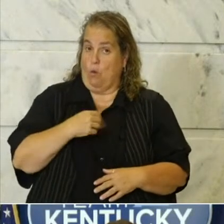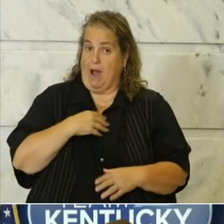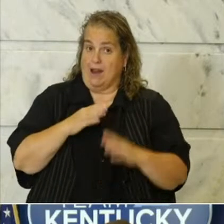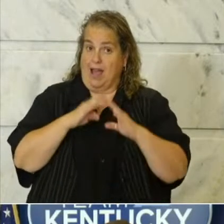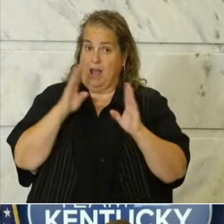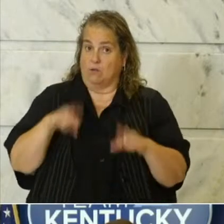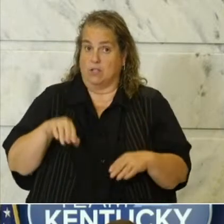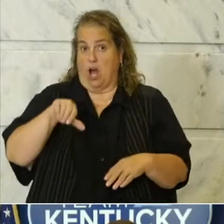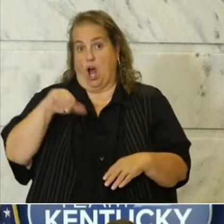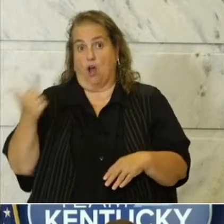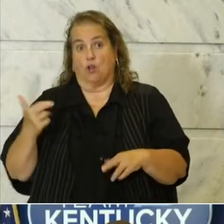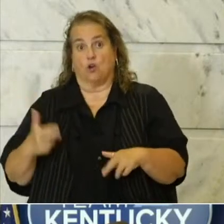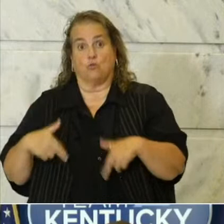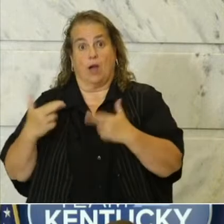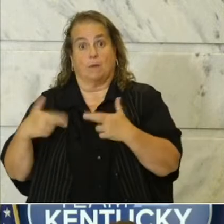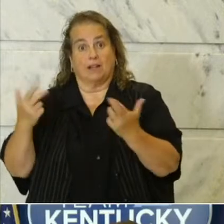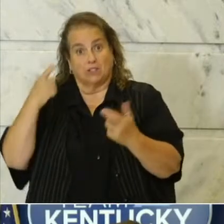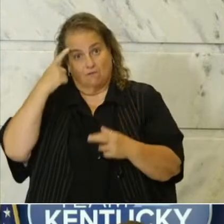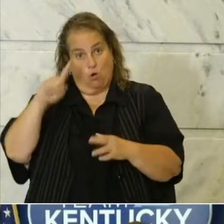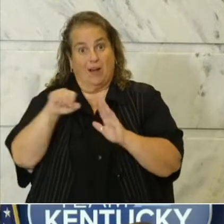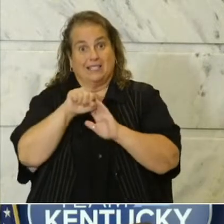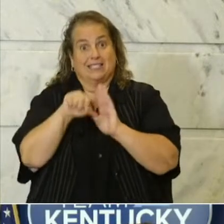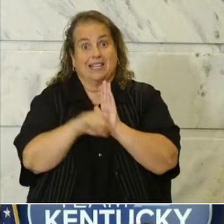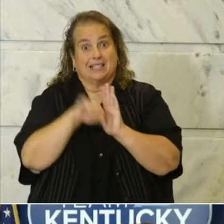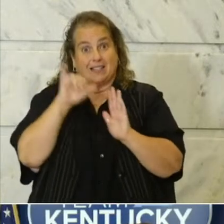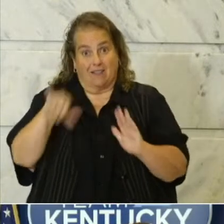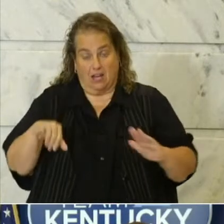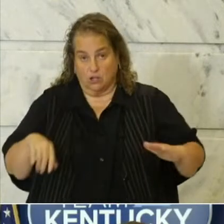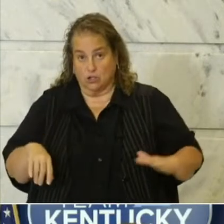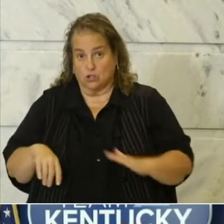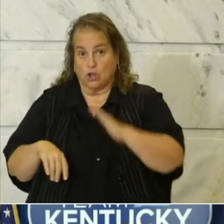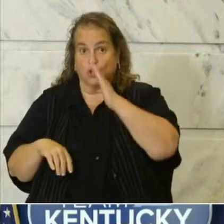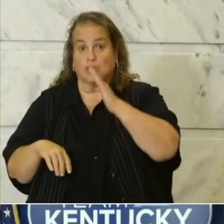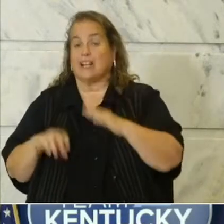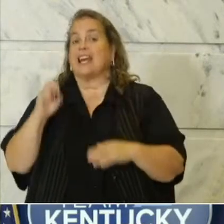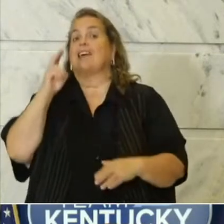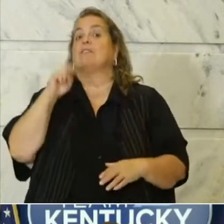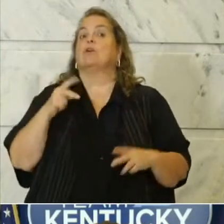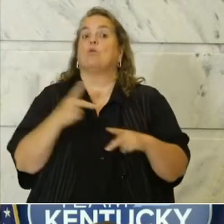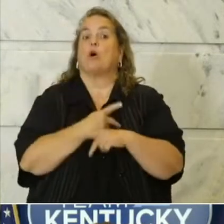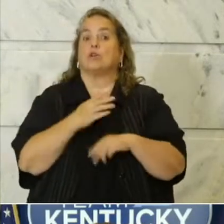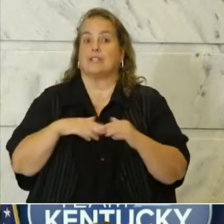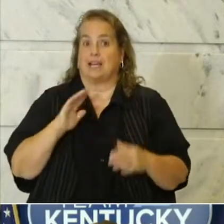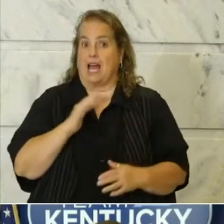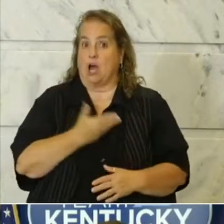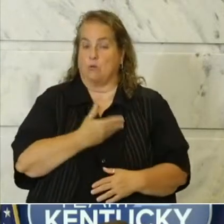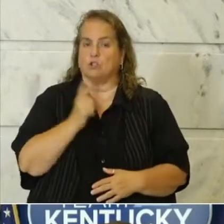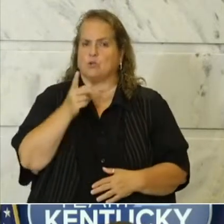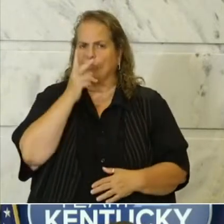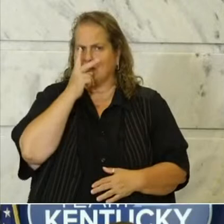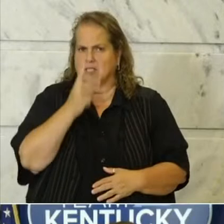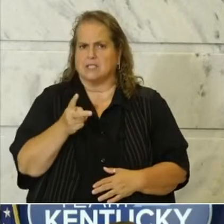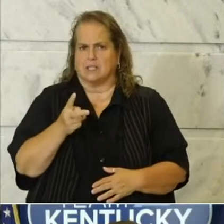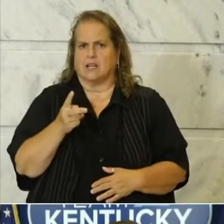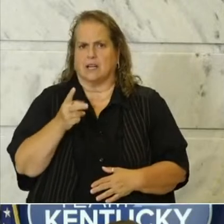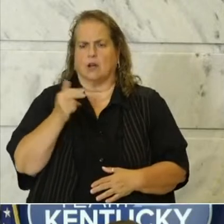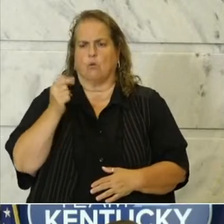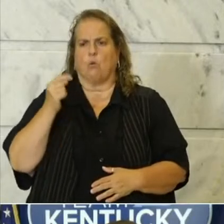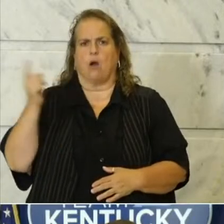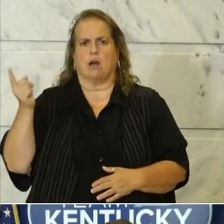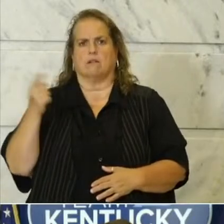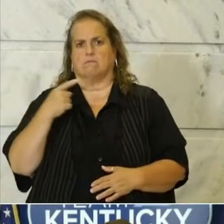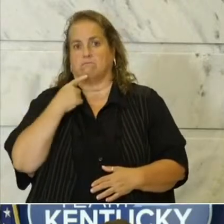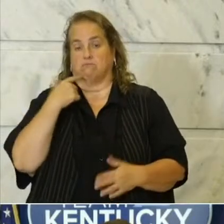recommendations for states that are surging, certainly worse than ours, you see what would be a real blow to